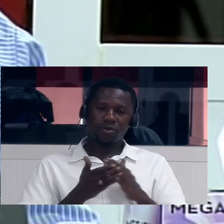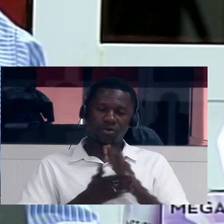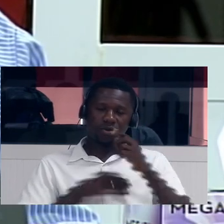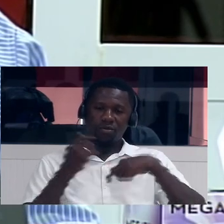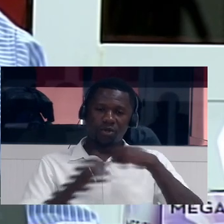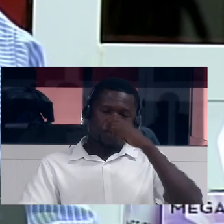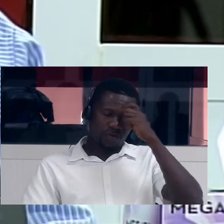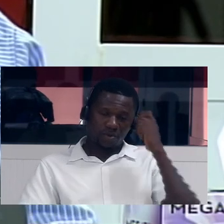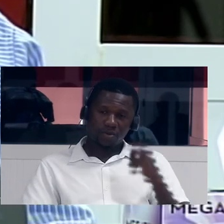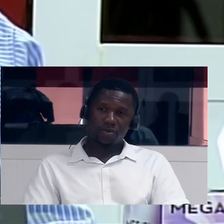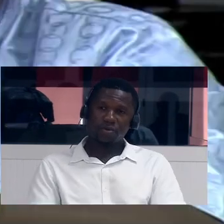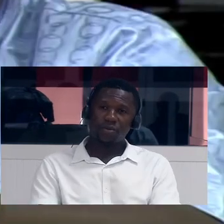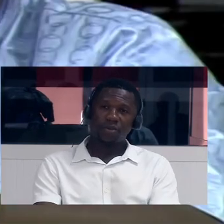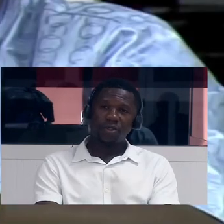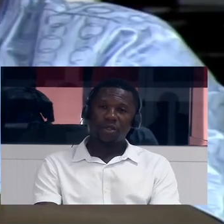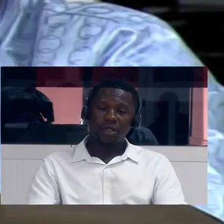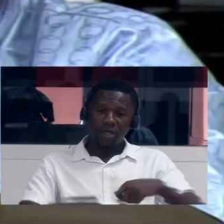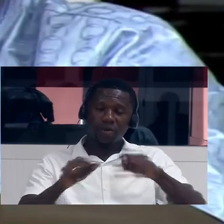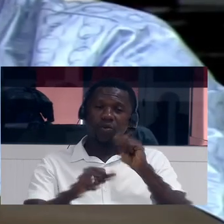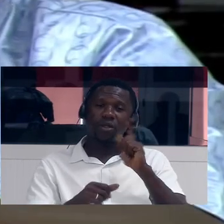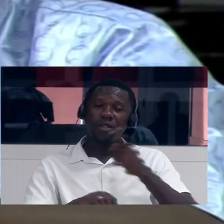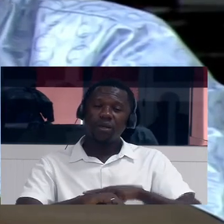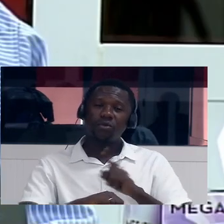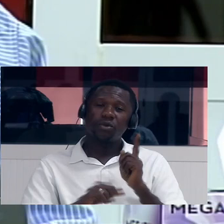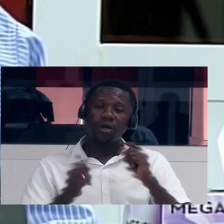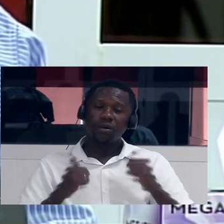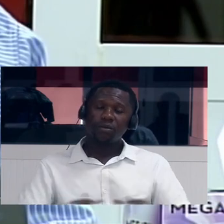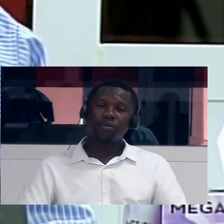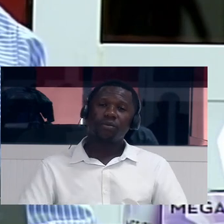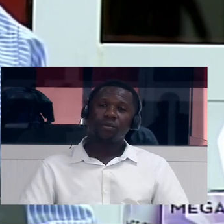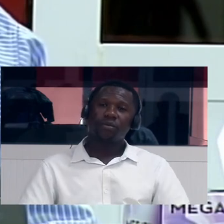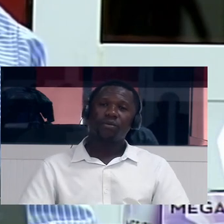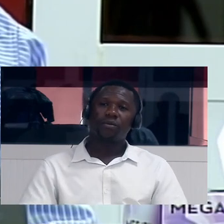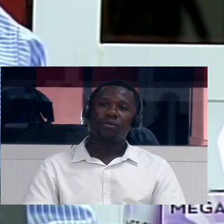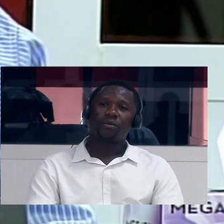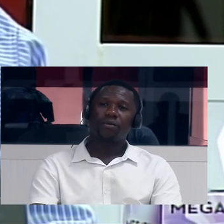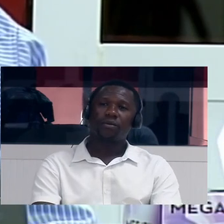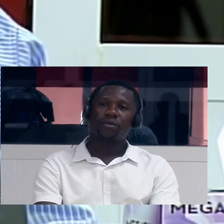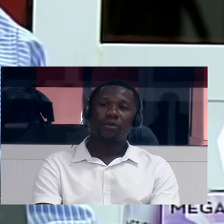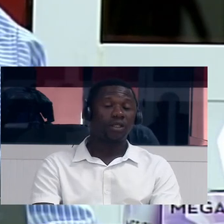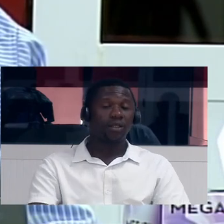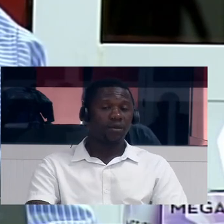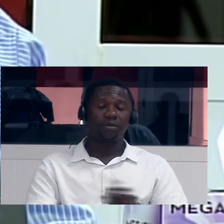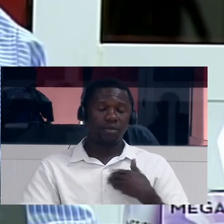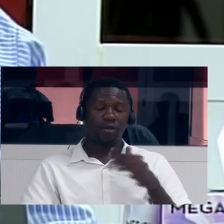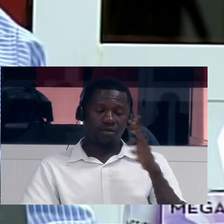office. At around what time was this? Now the timing is my problem now.